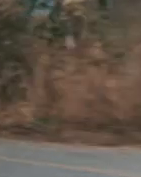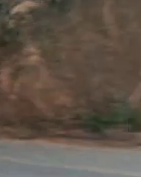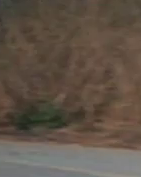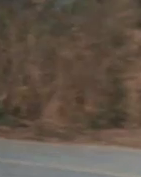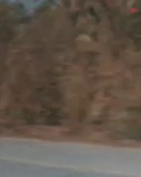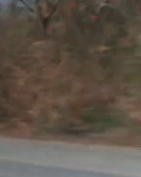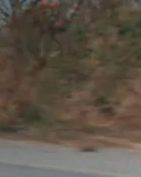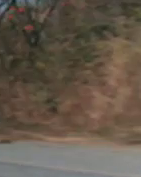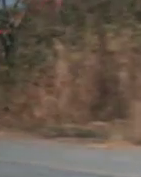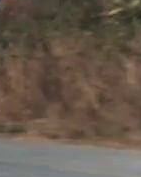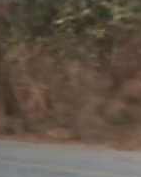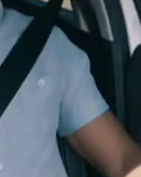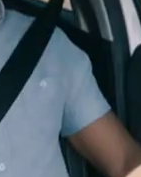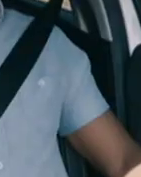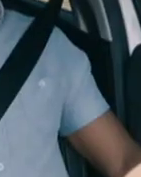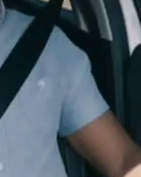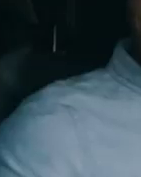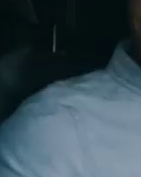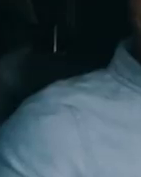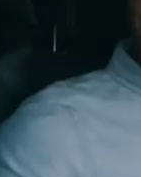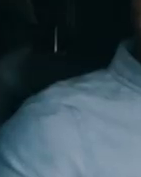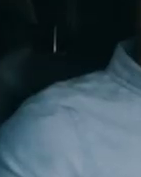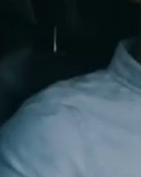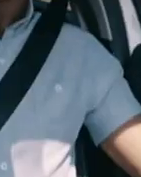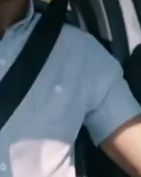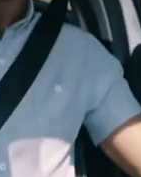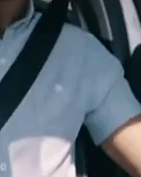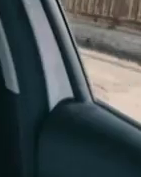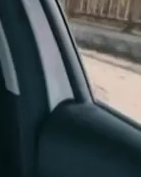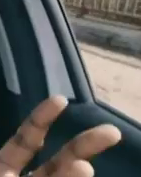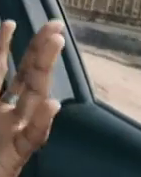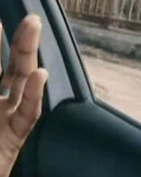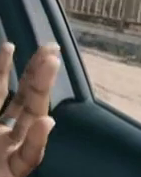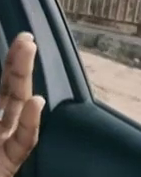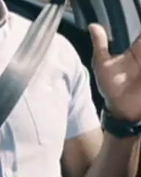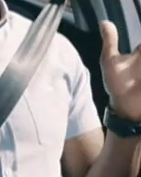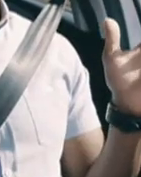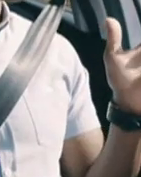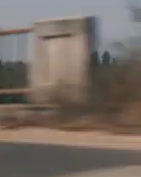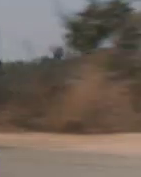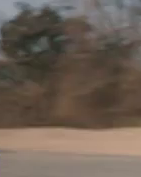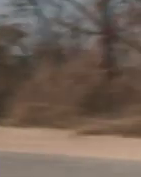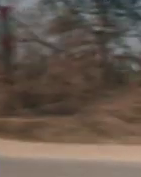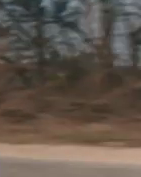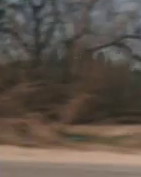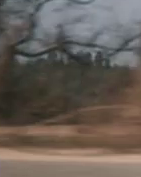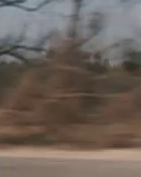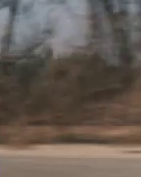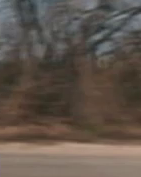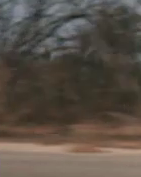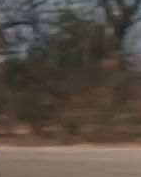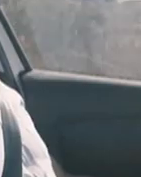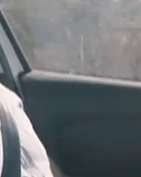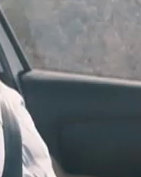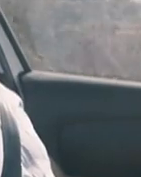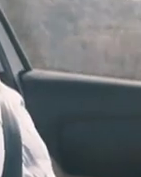This car of yours is only that smell. Yes. Is it a new one? It's new, my dear. First one. So how long were you with your previous insurer? For a month. 30 I